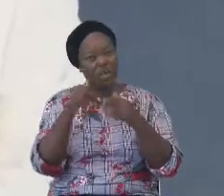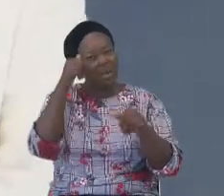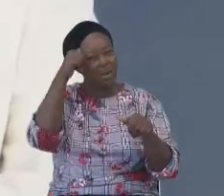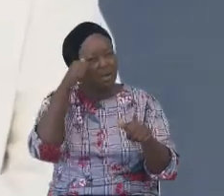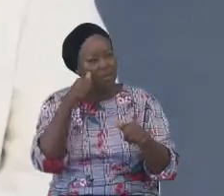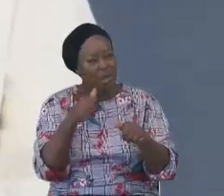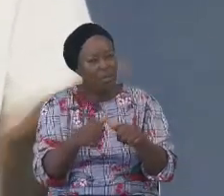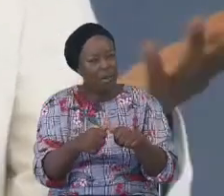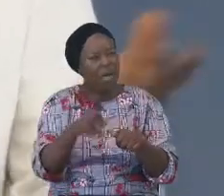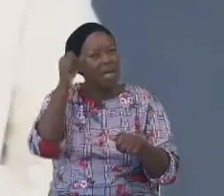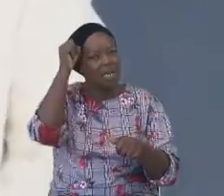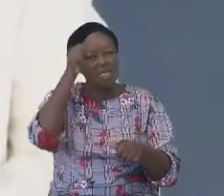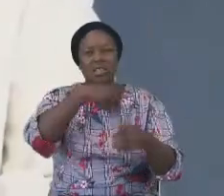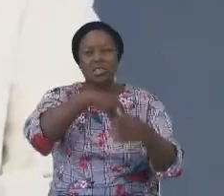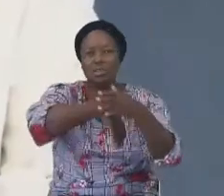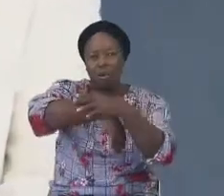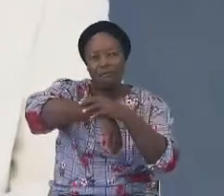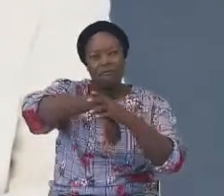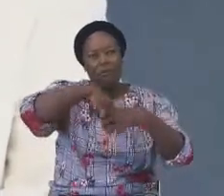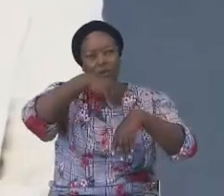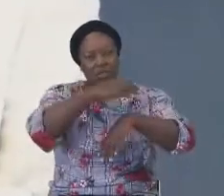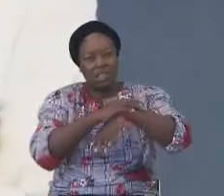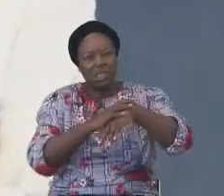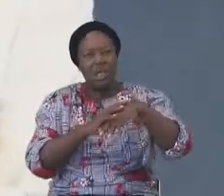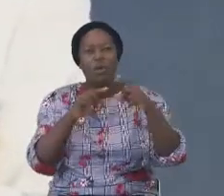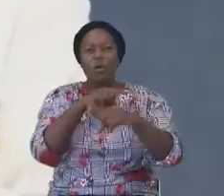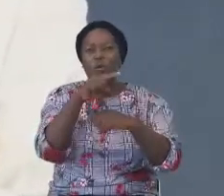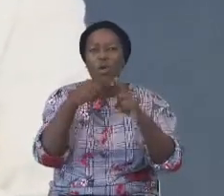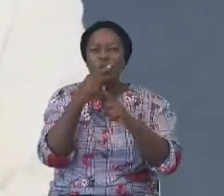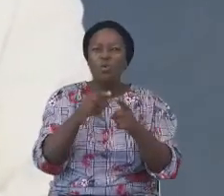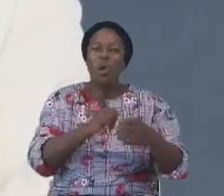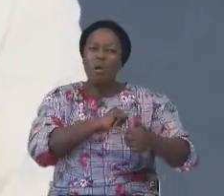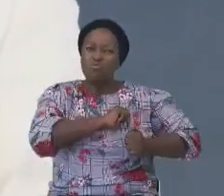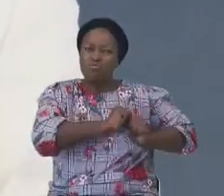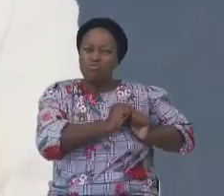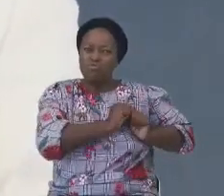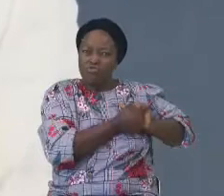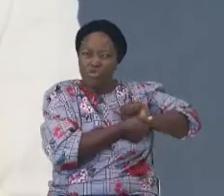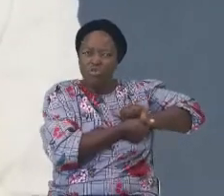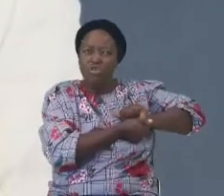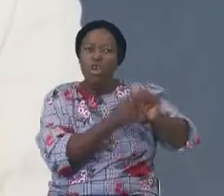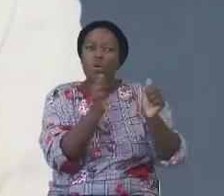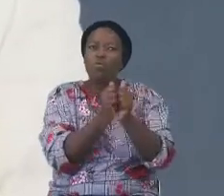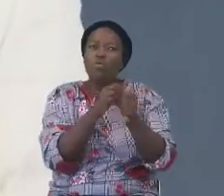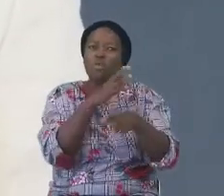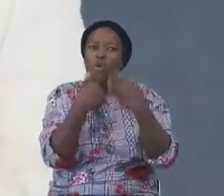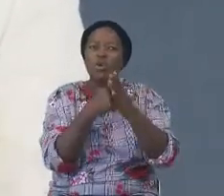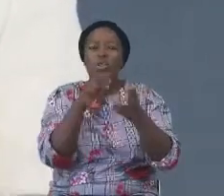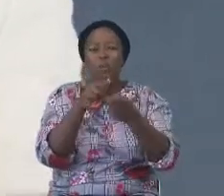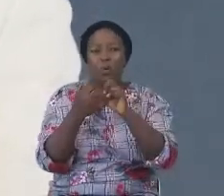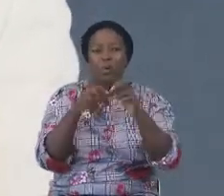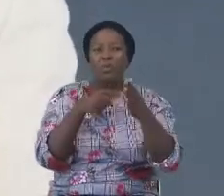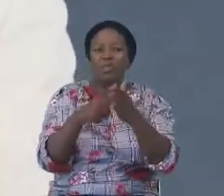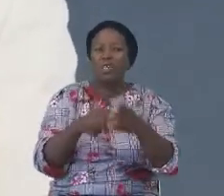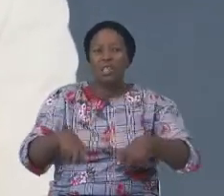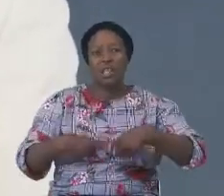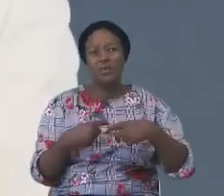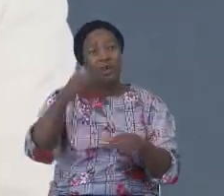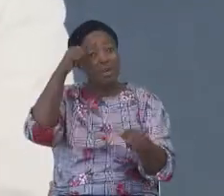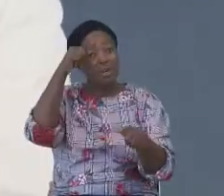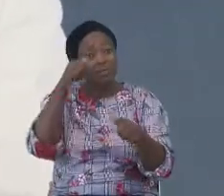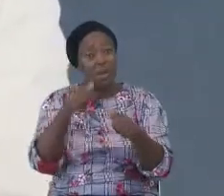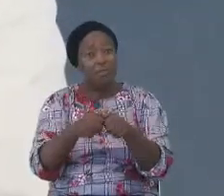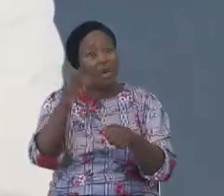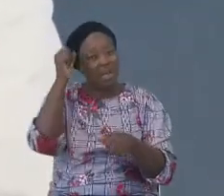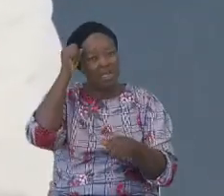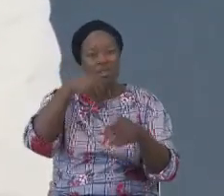So, when you are sorrowful, remember his solace. When you are crushed